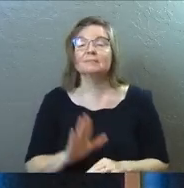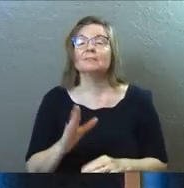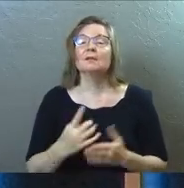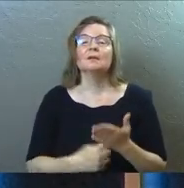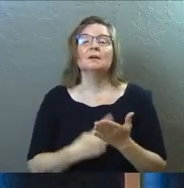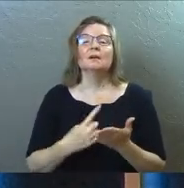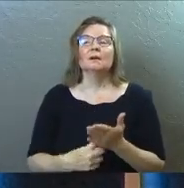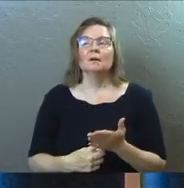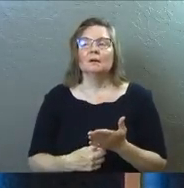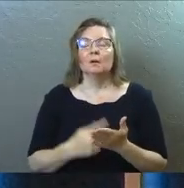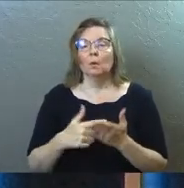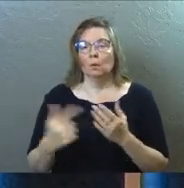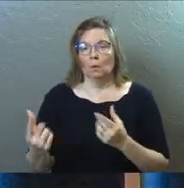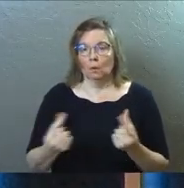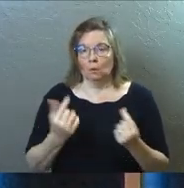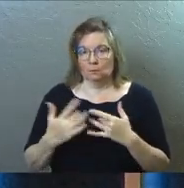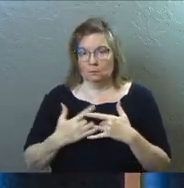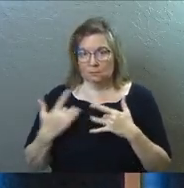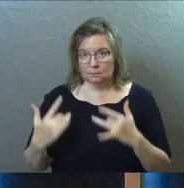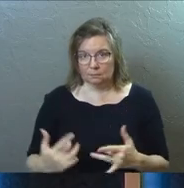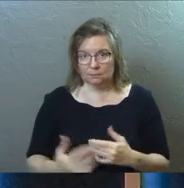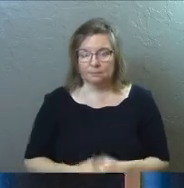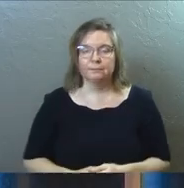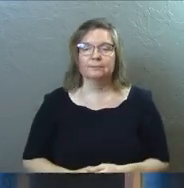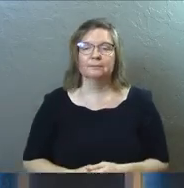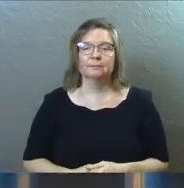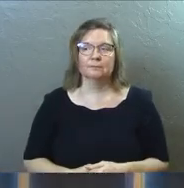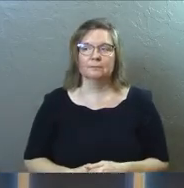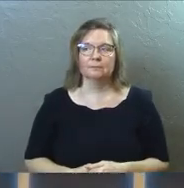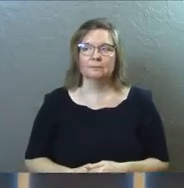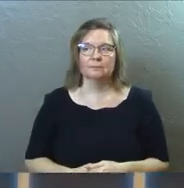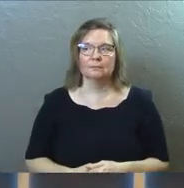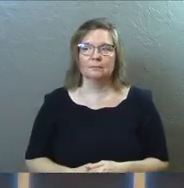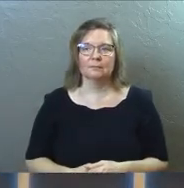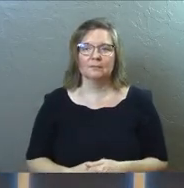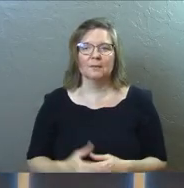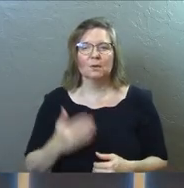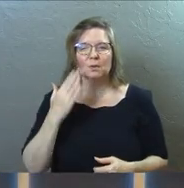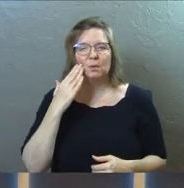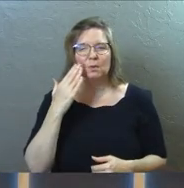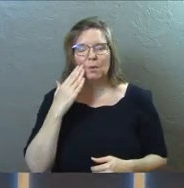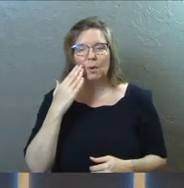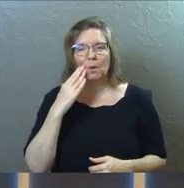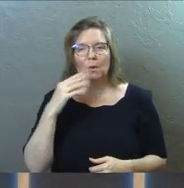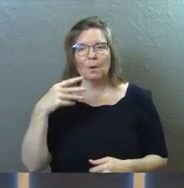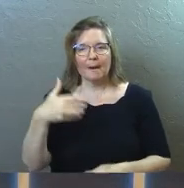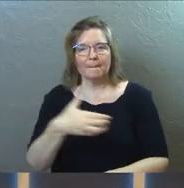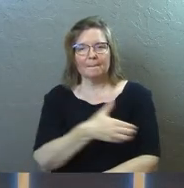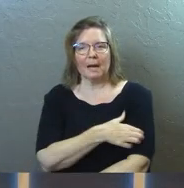Here's sometimes what we do. We carry around power tools without power with our